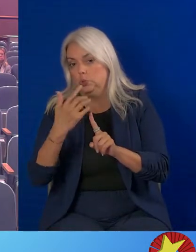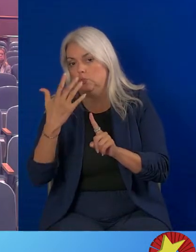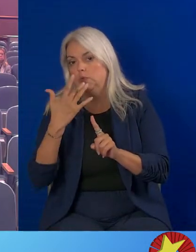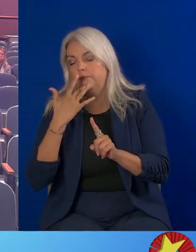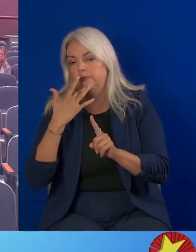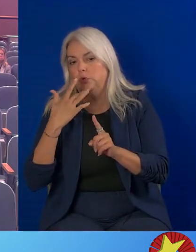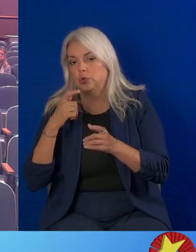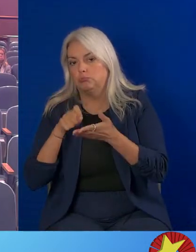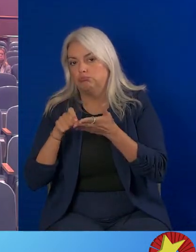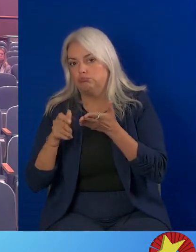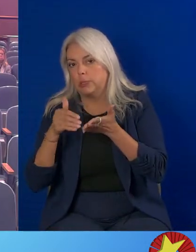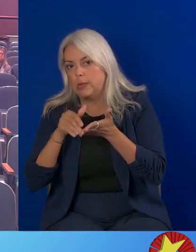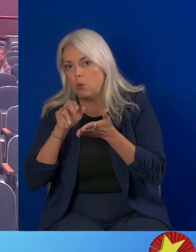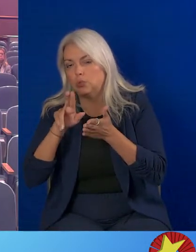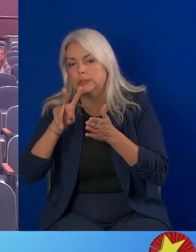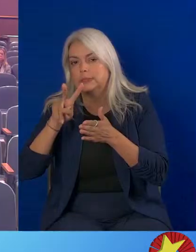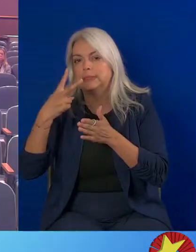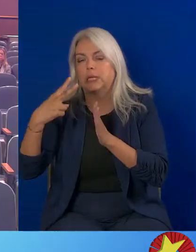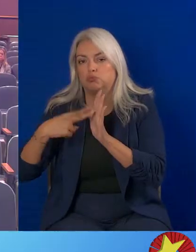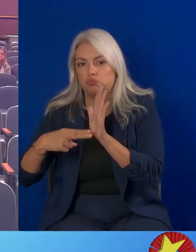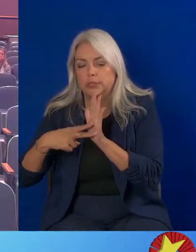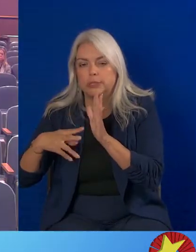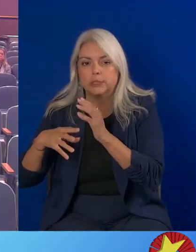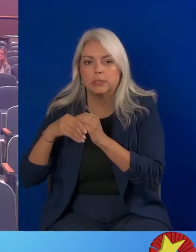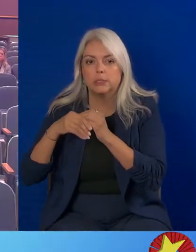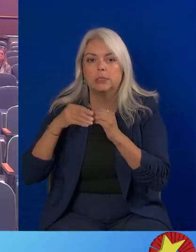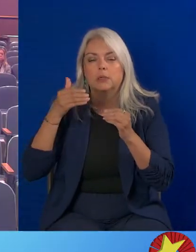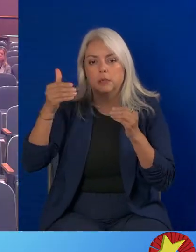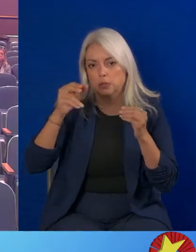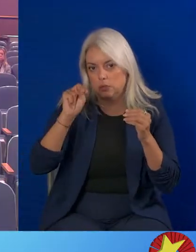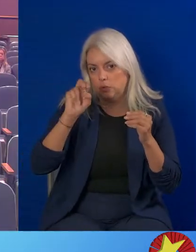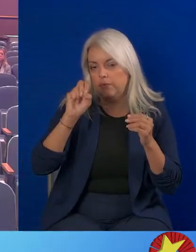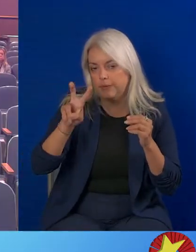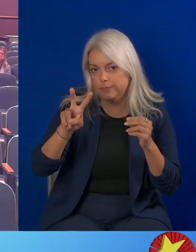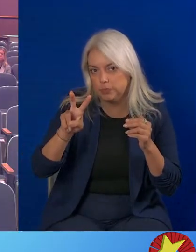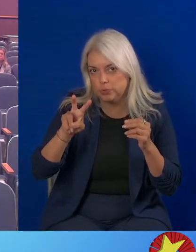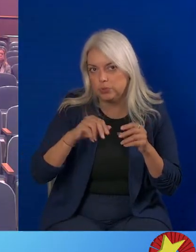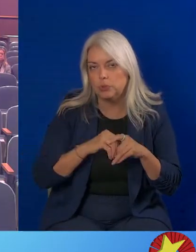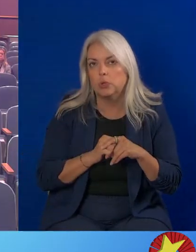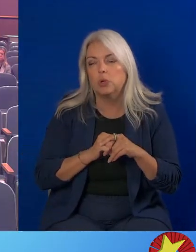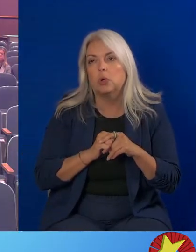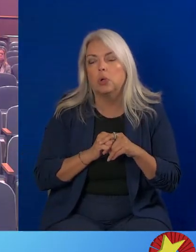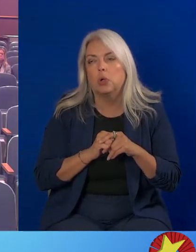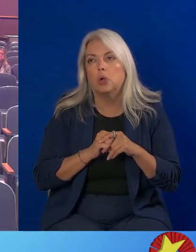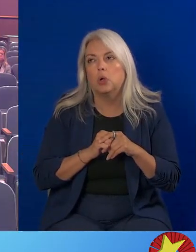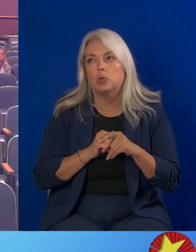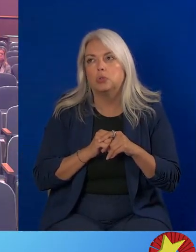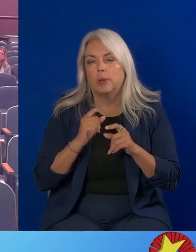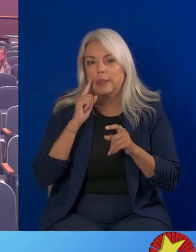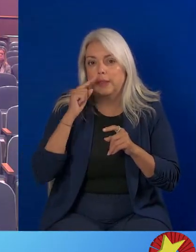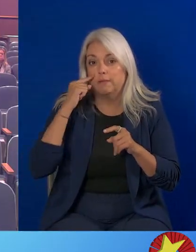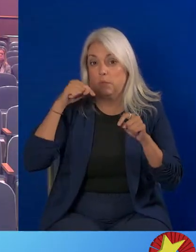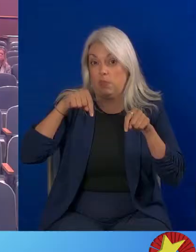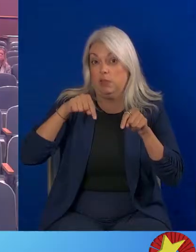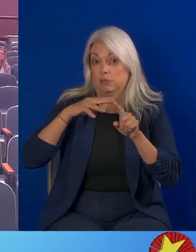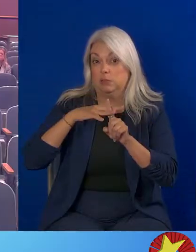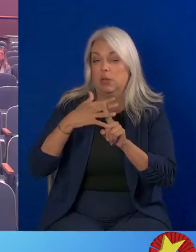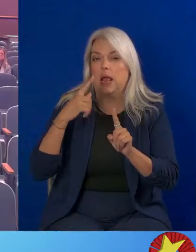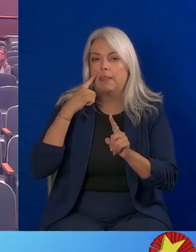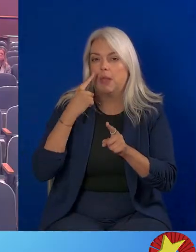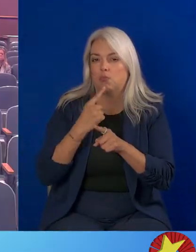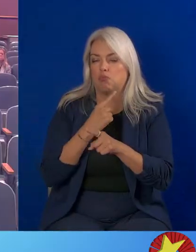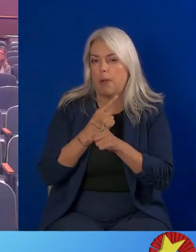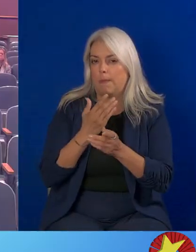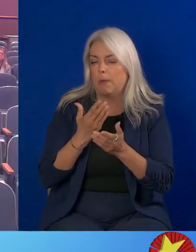I think if it'd be In November. in November, there'd be a second read. So I think in this context, the proper motion should